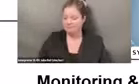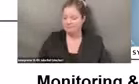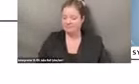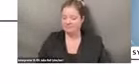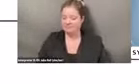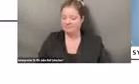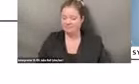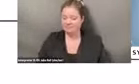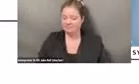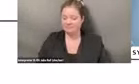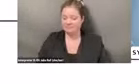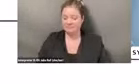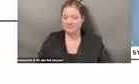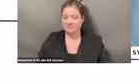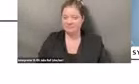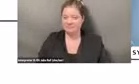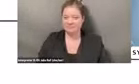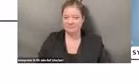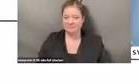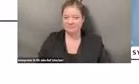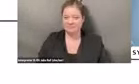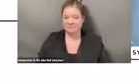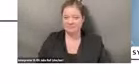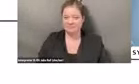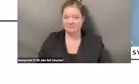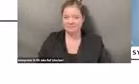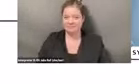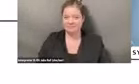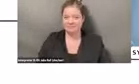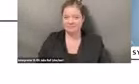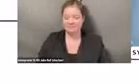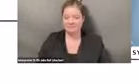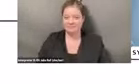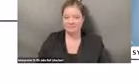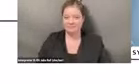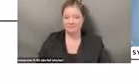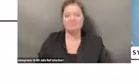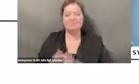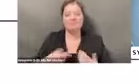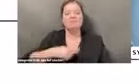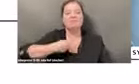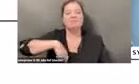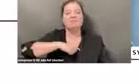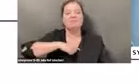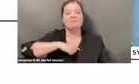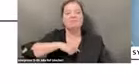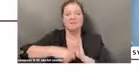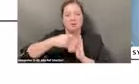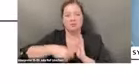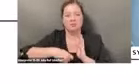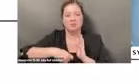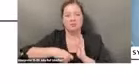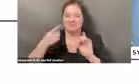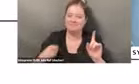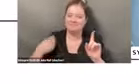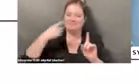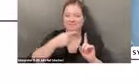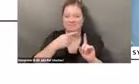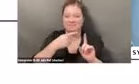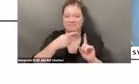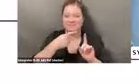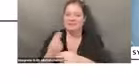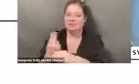So the main objectives of our projects are to empower users to